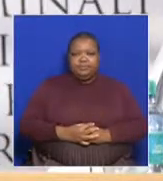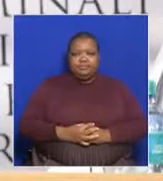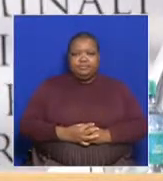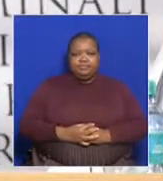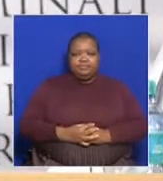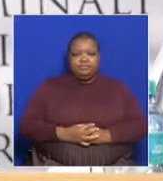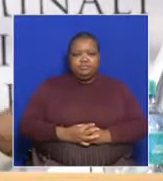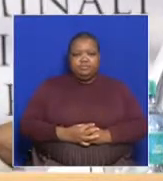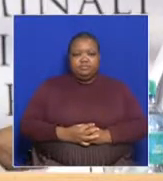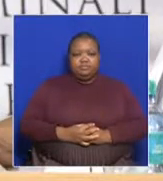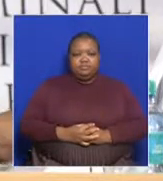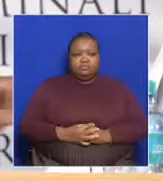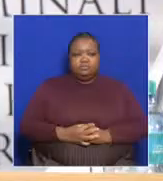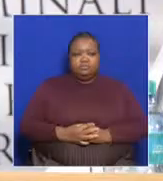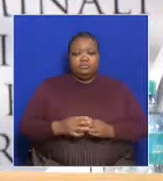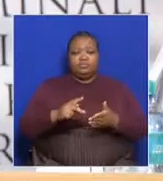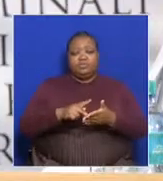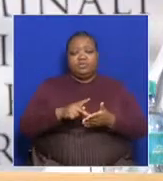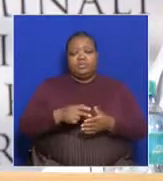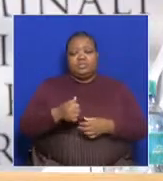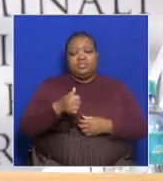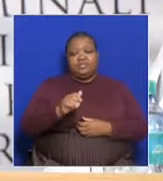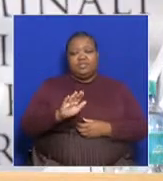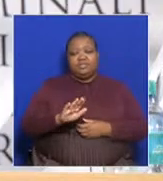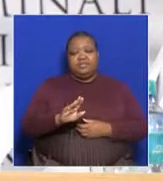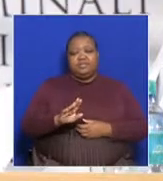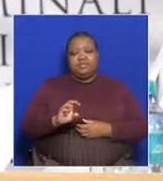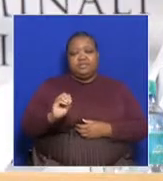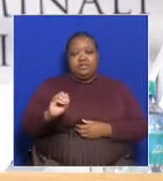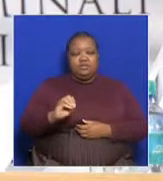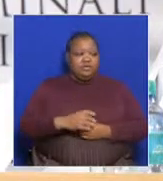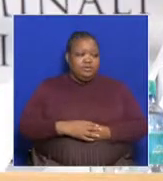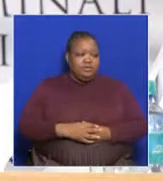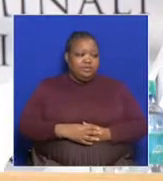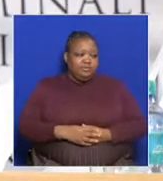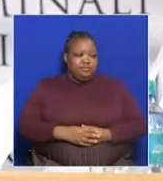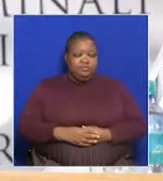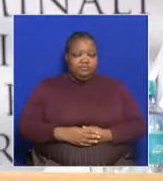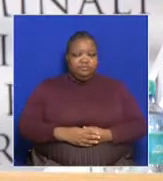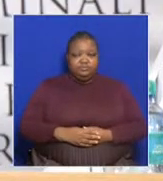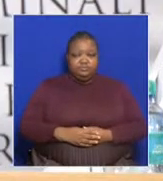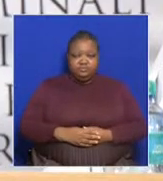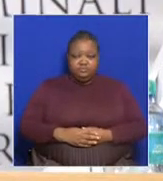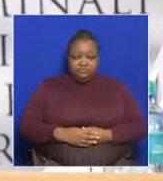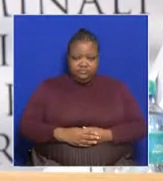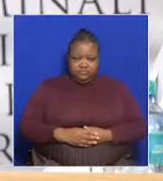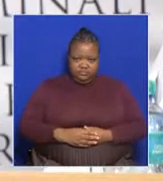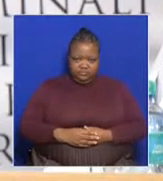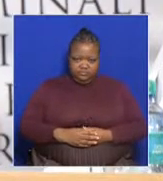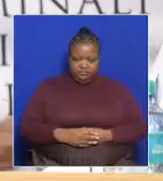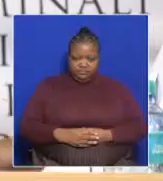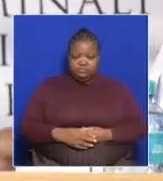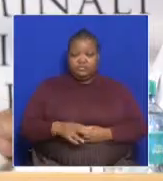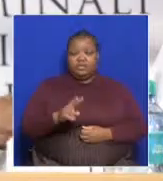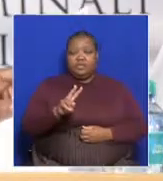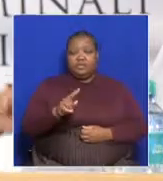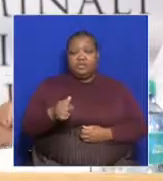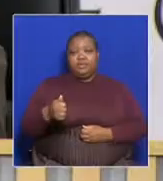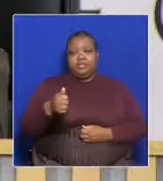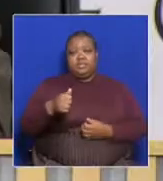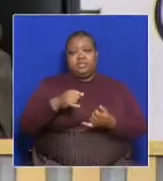page 650. That's your statement Yes. of the 26th of September.